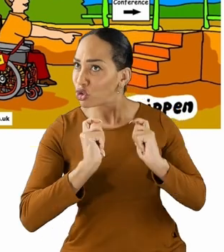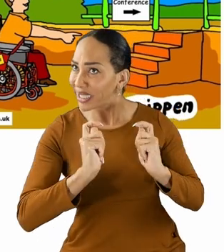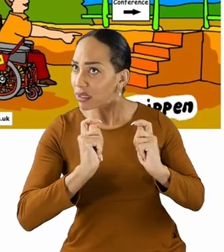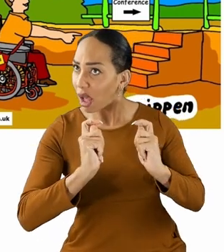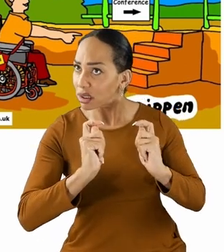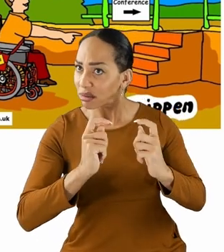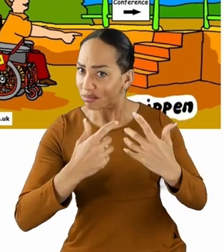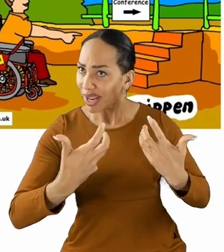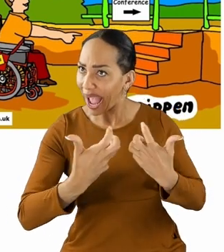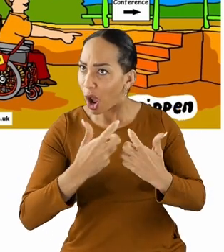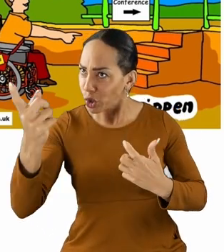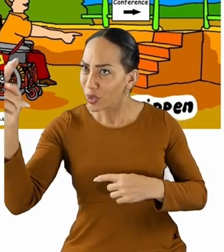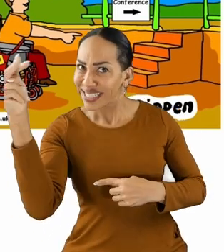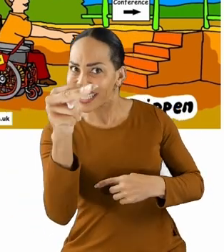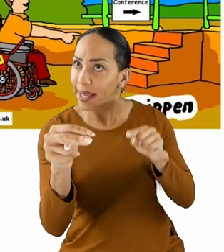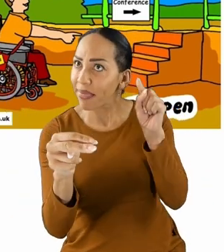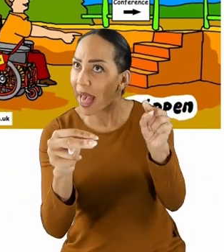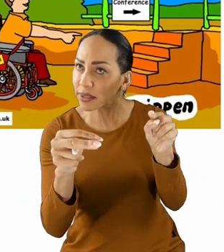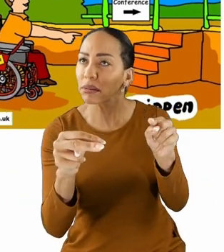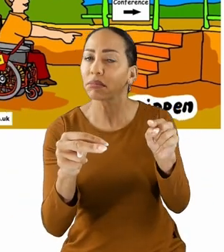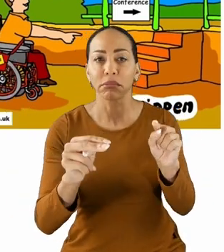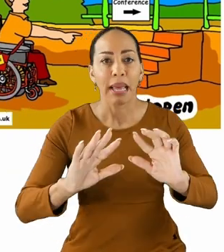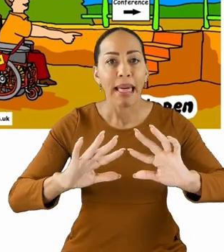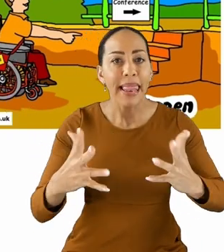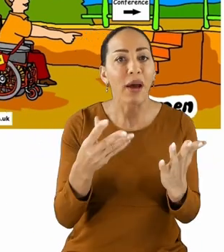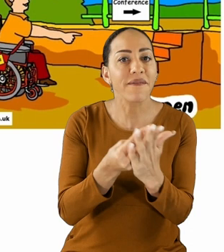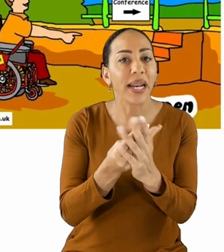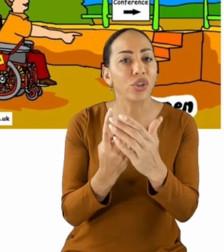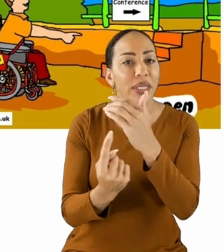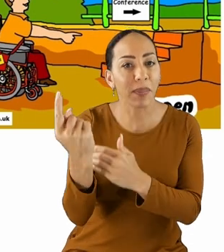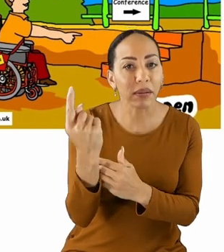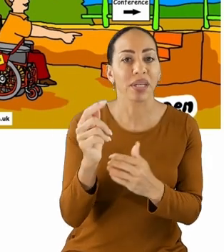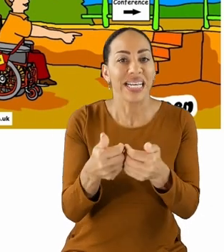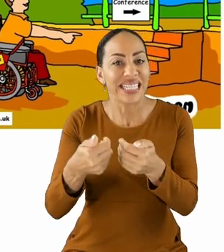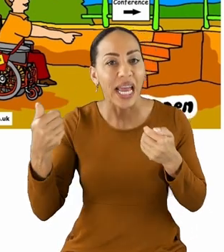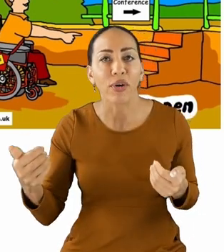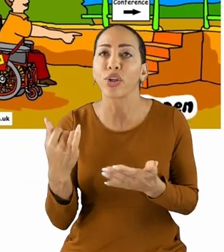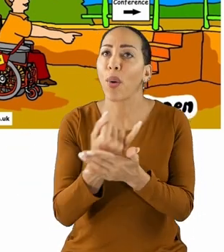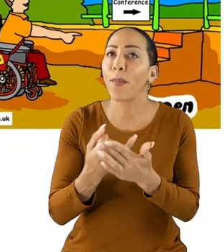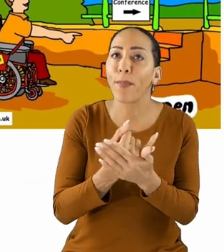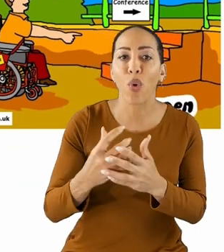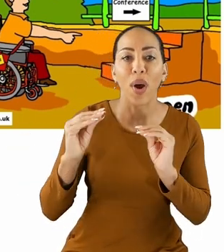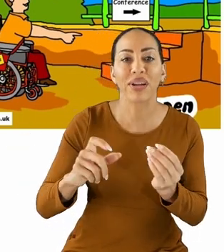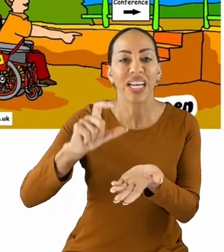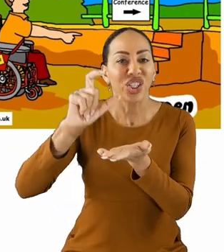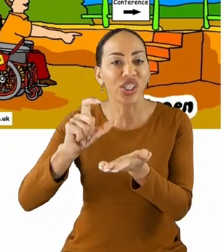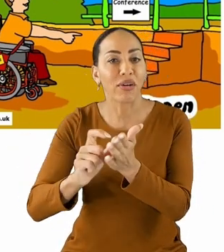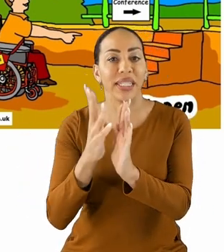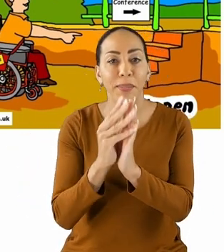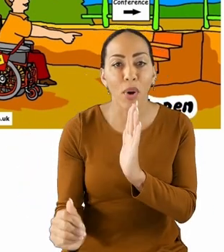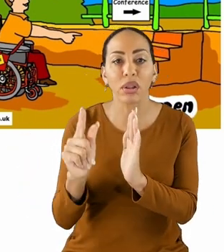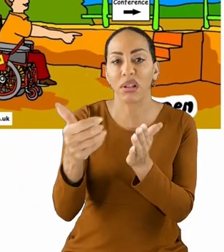see us through the response that society has to that impairment, which leads to a lack of our